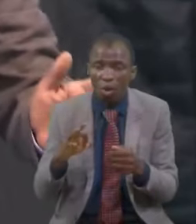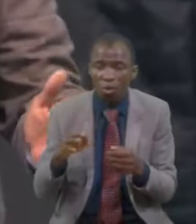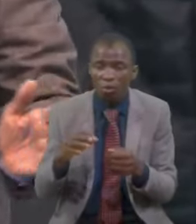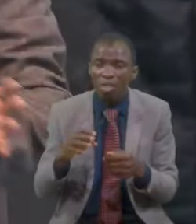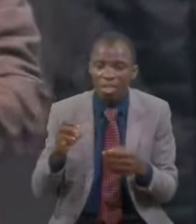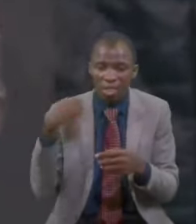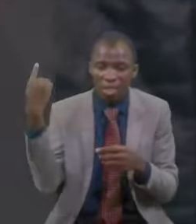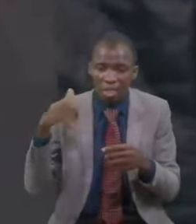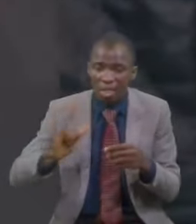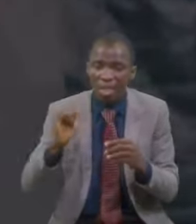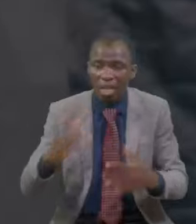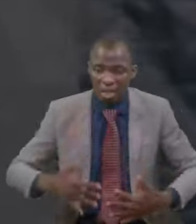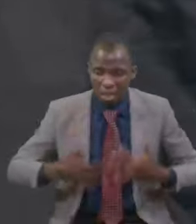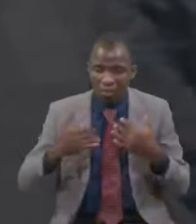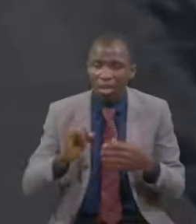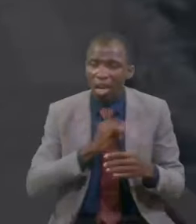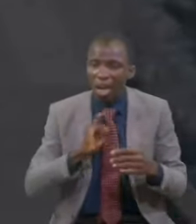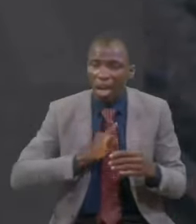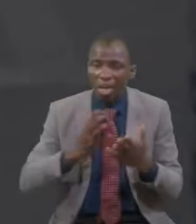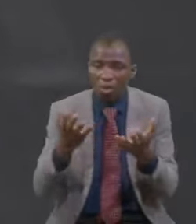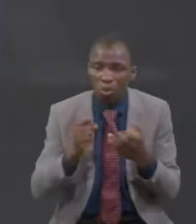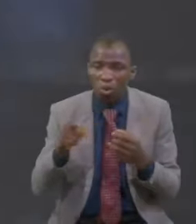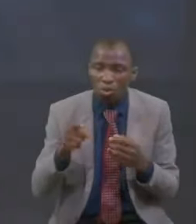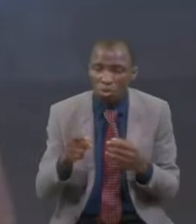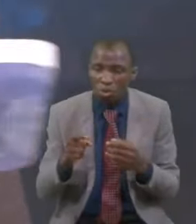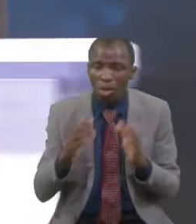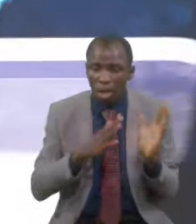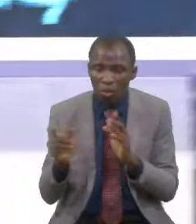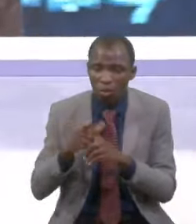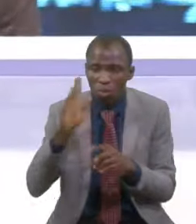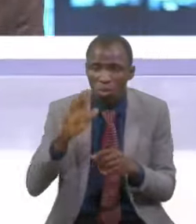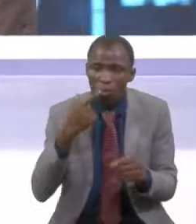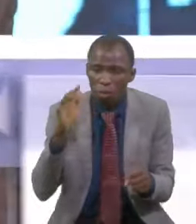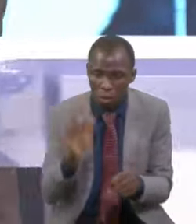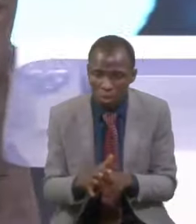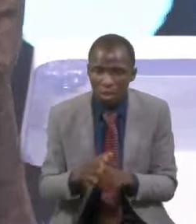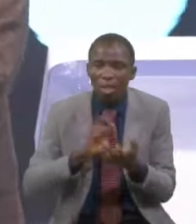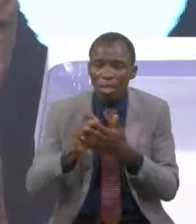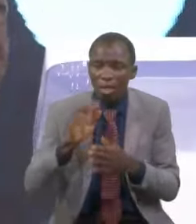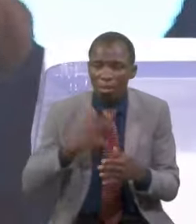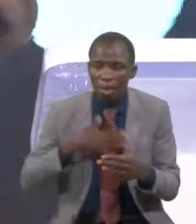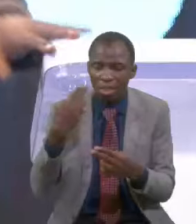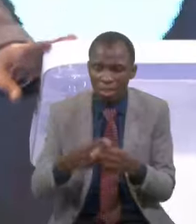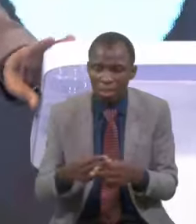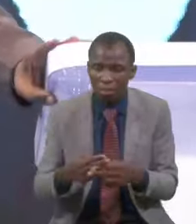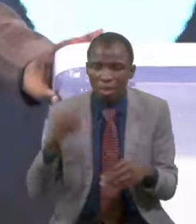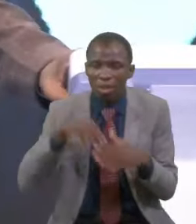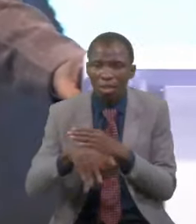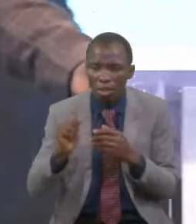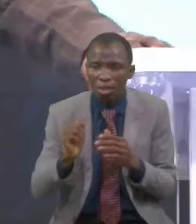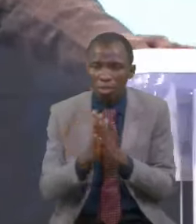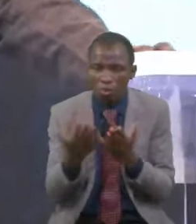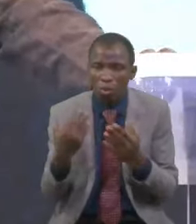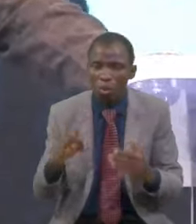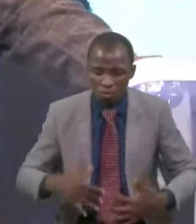you, Lord, according to your promise, write my name in the book of life.